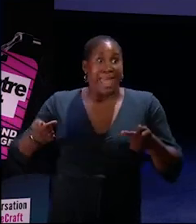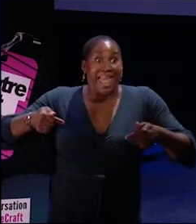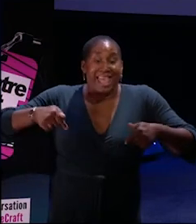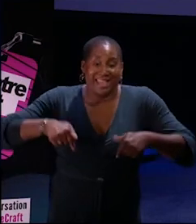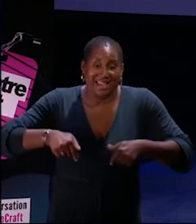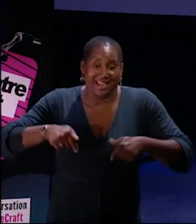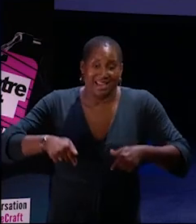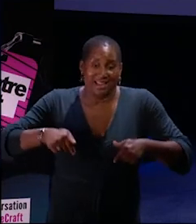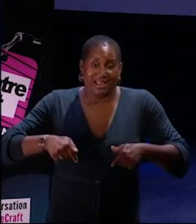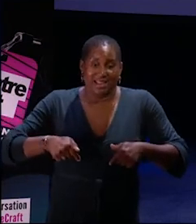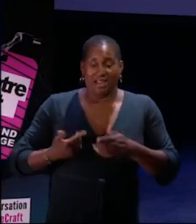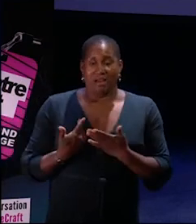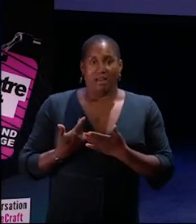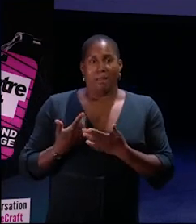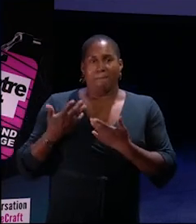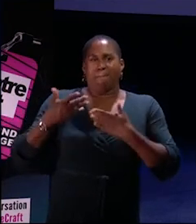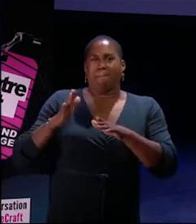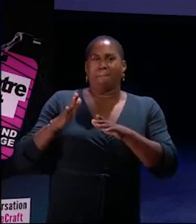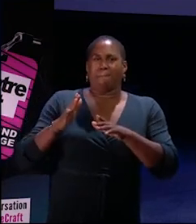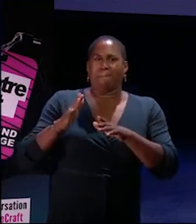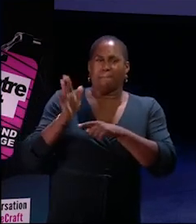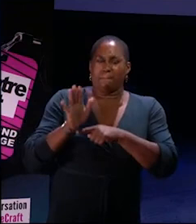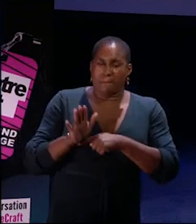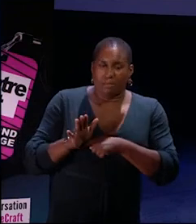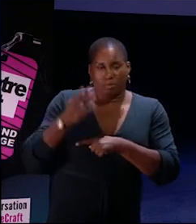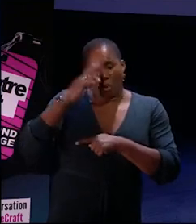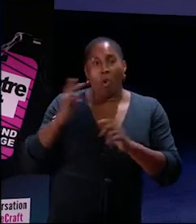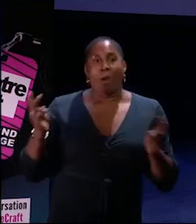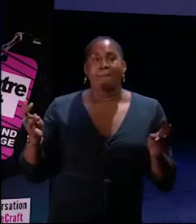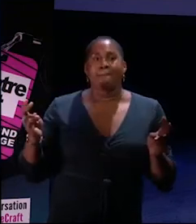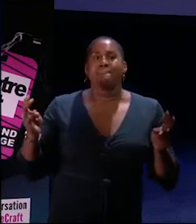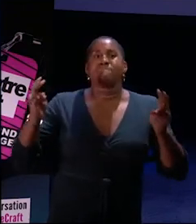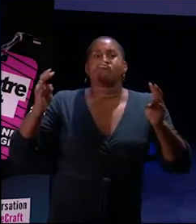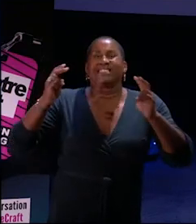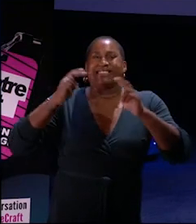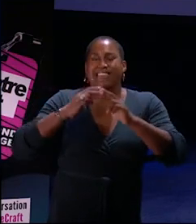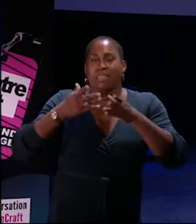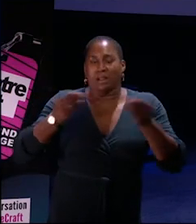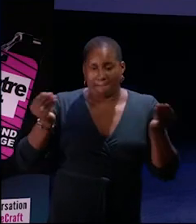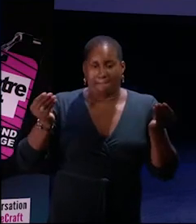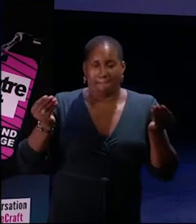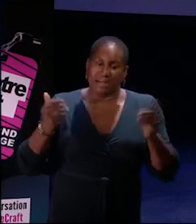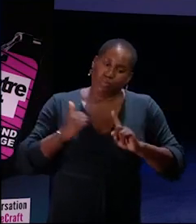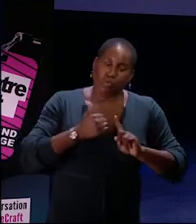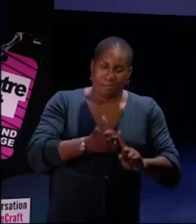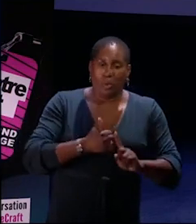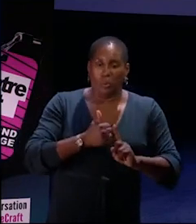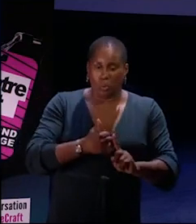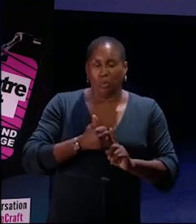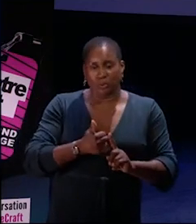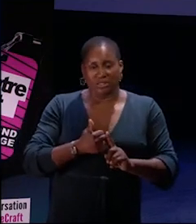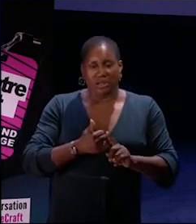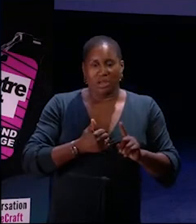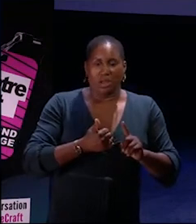I did a program called Bridge the Gap with a charity called Stage One that supports emerging and theater producers and specifically